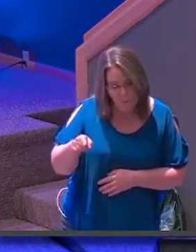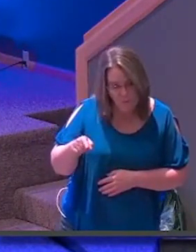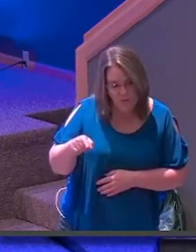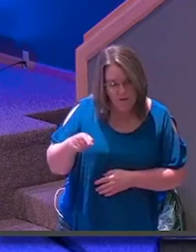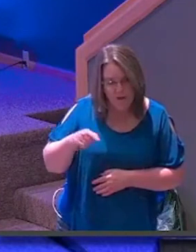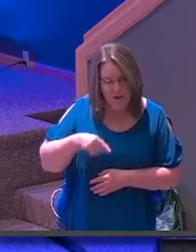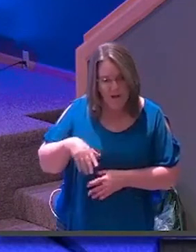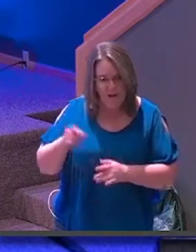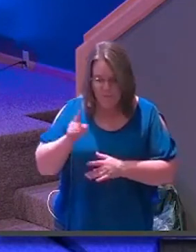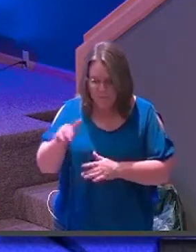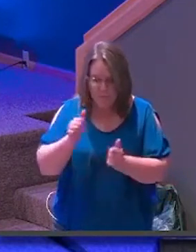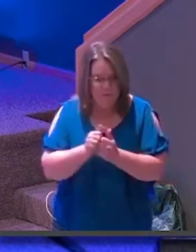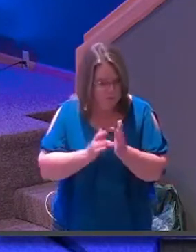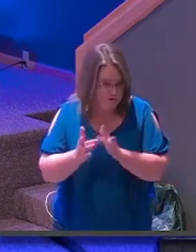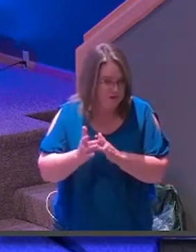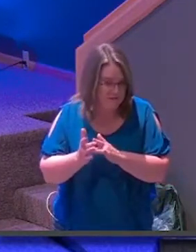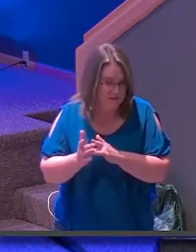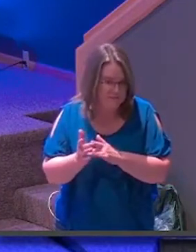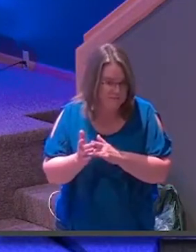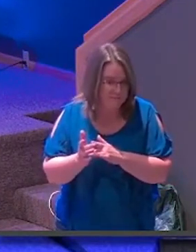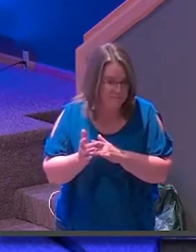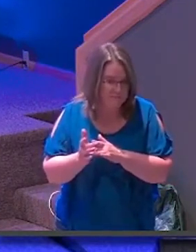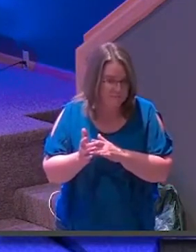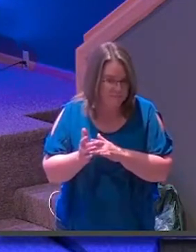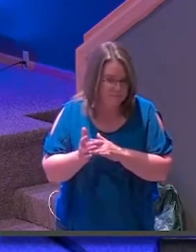with Jesus.